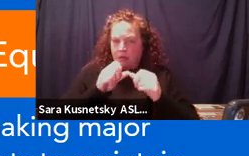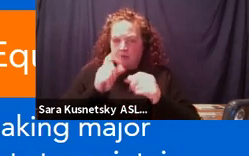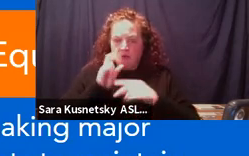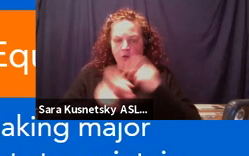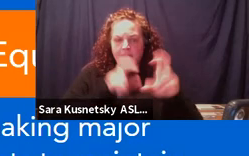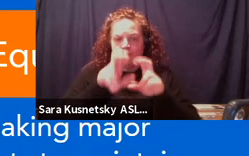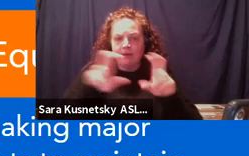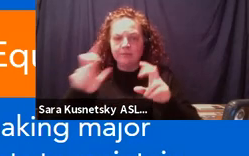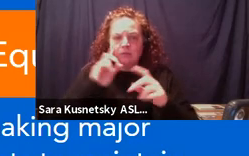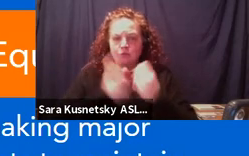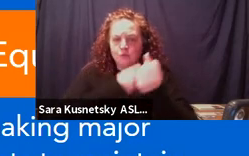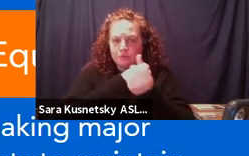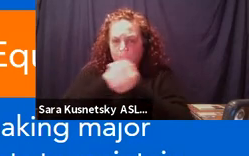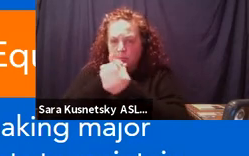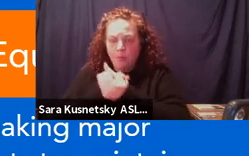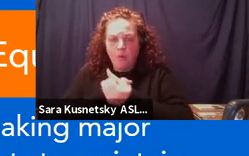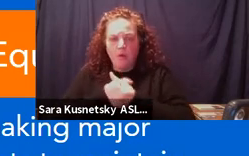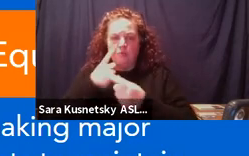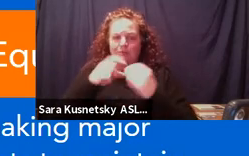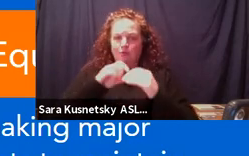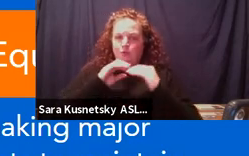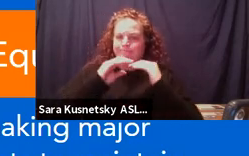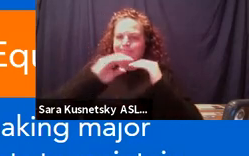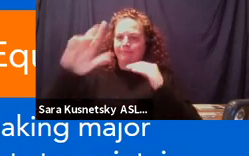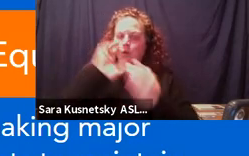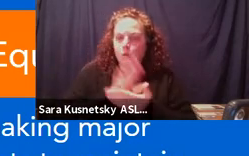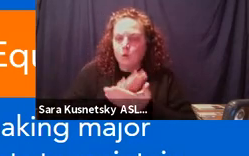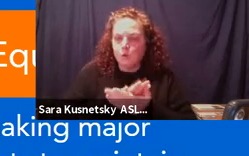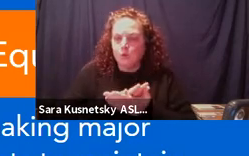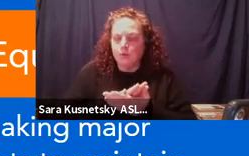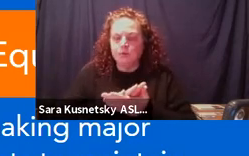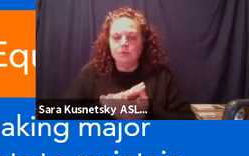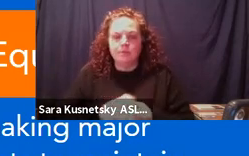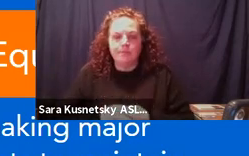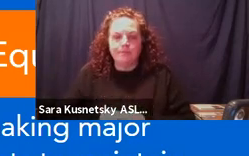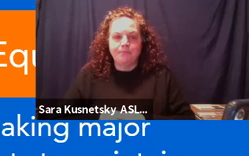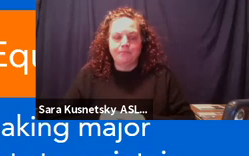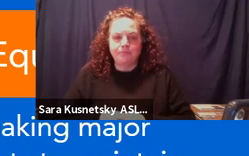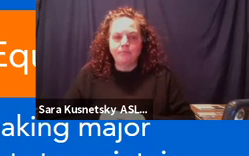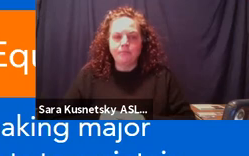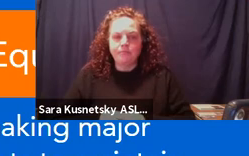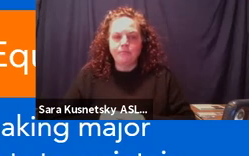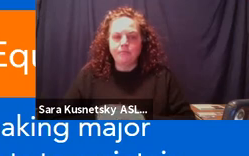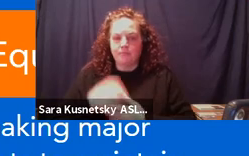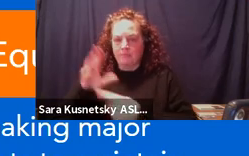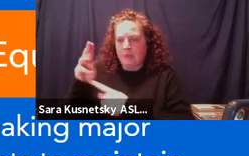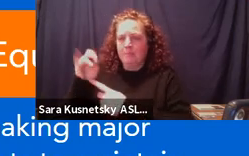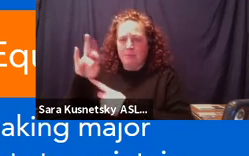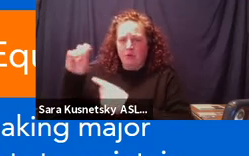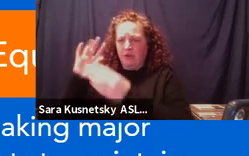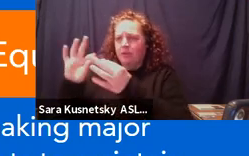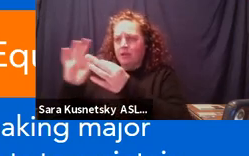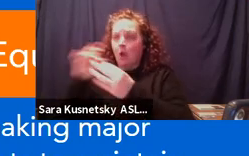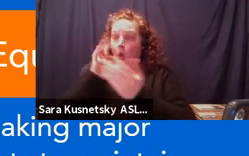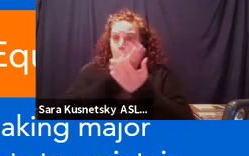biggest investment in stabilizing schools was, as Miriam highlighted, the school supports for